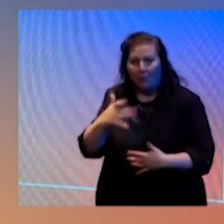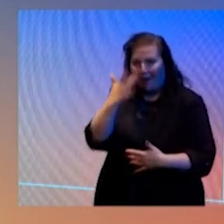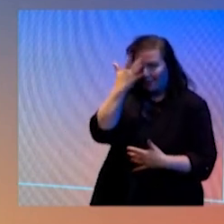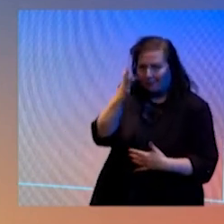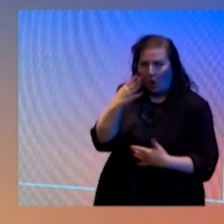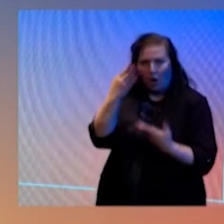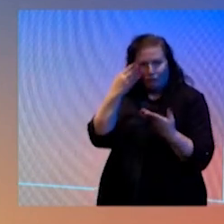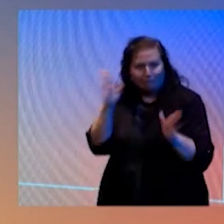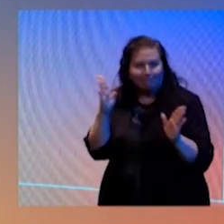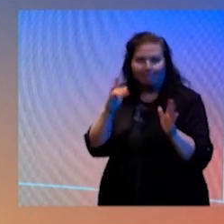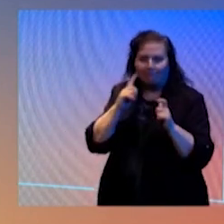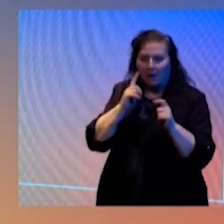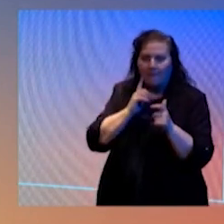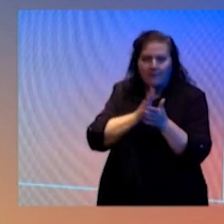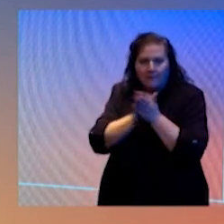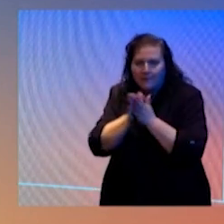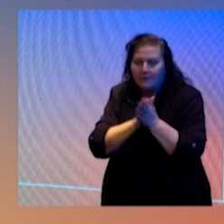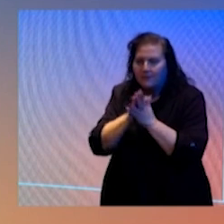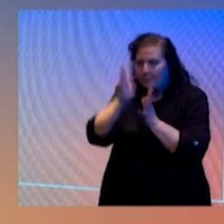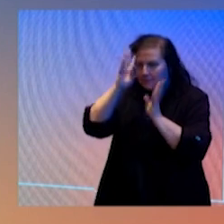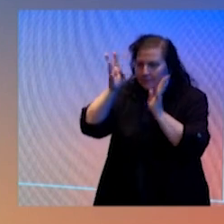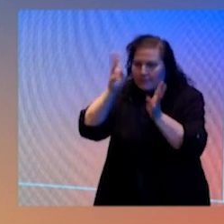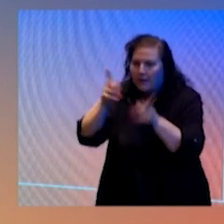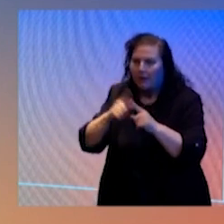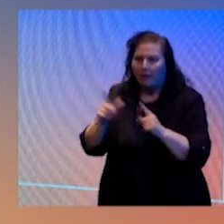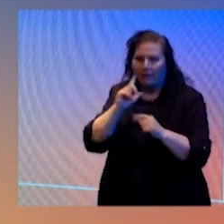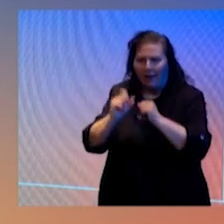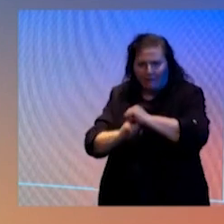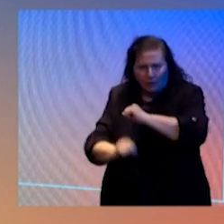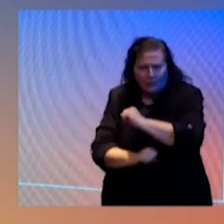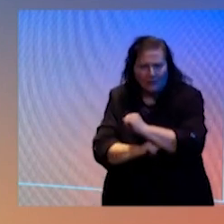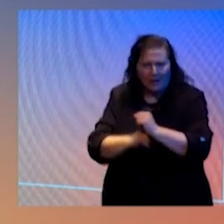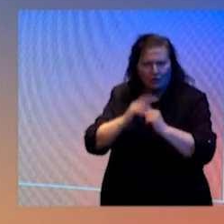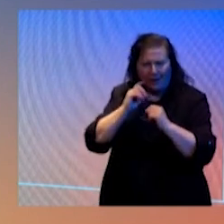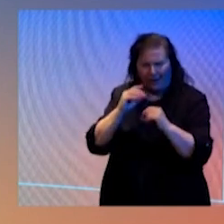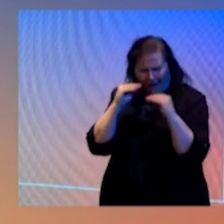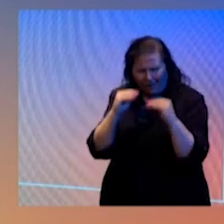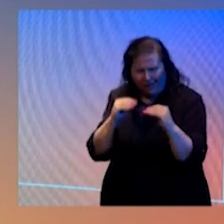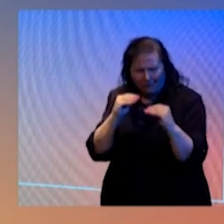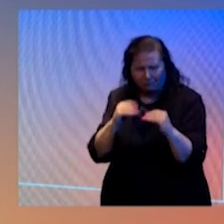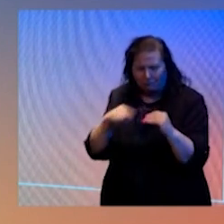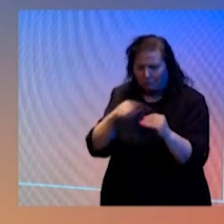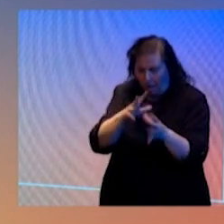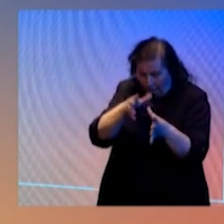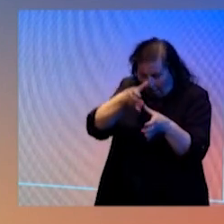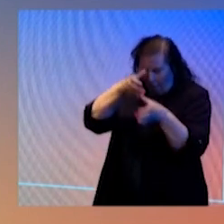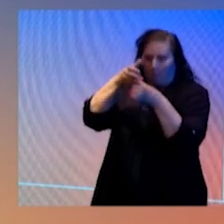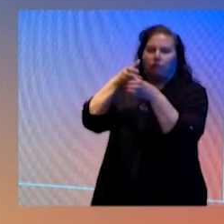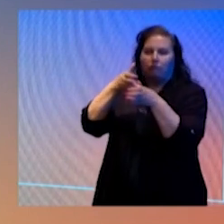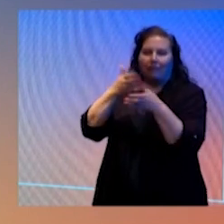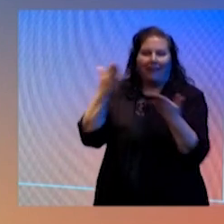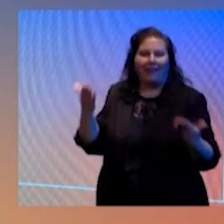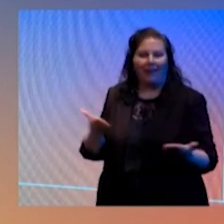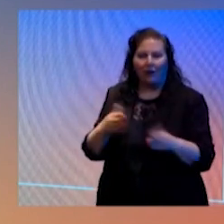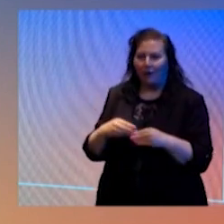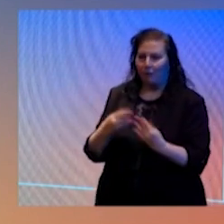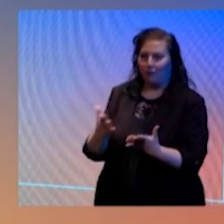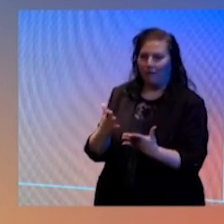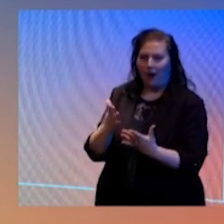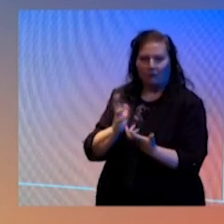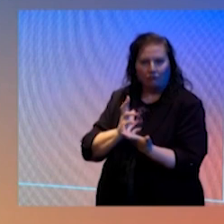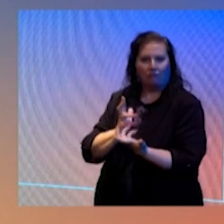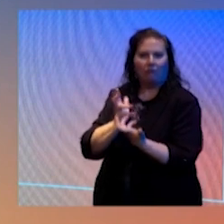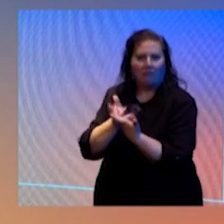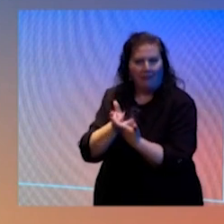to new ideas and have that foundation of an education that we provide here, and then lean them towards some of these